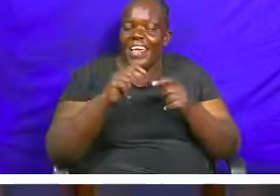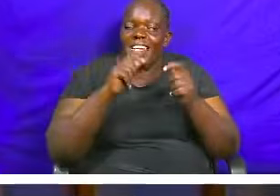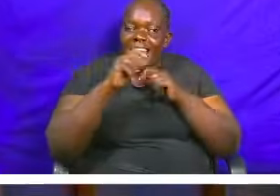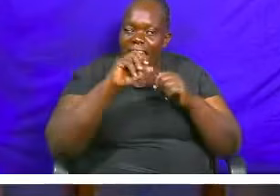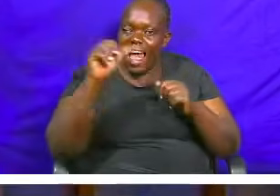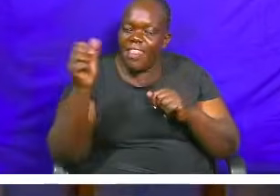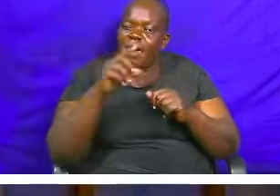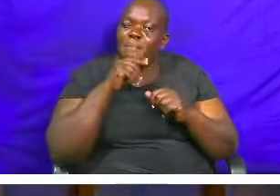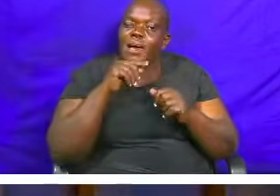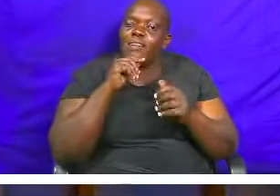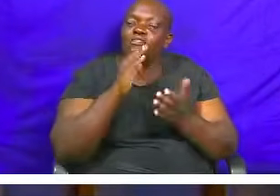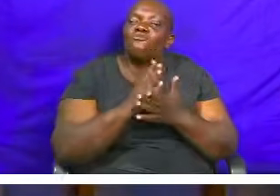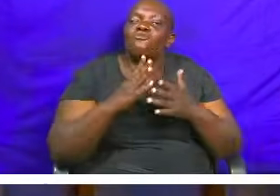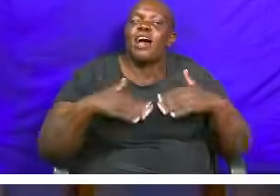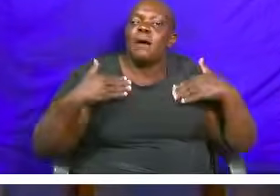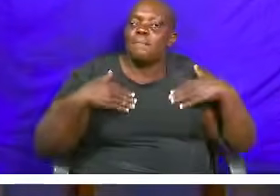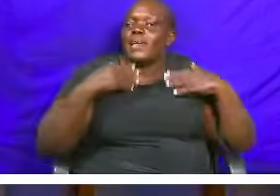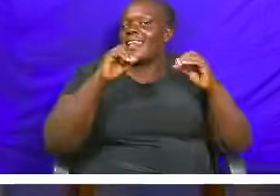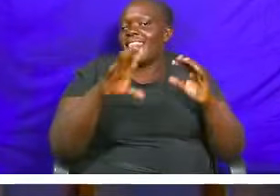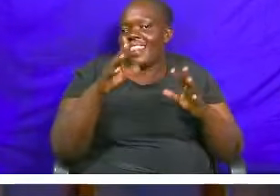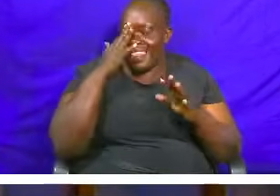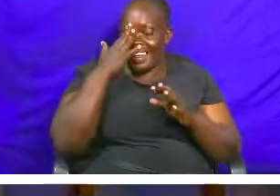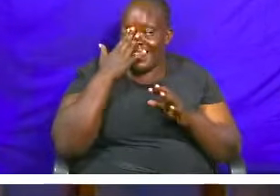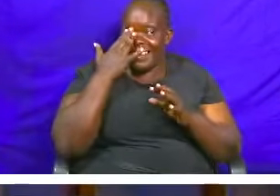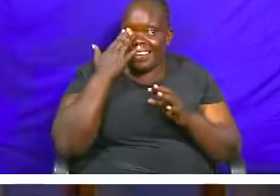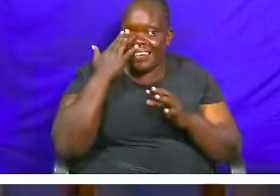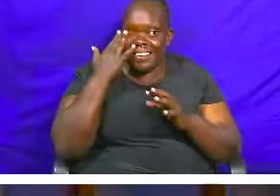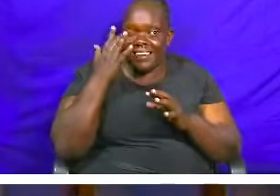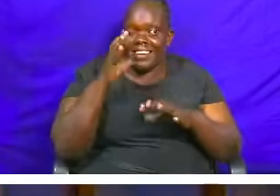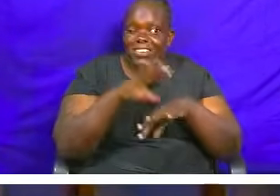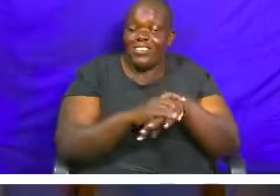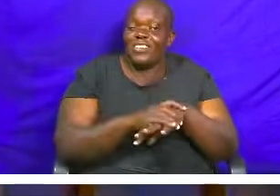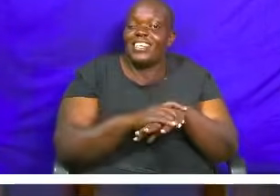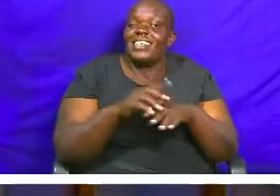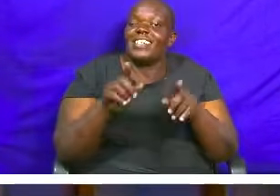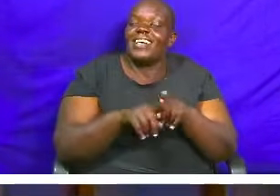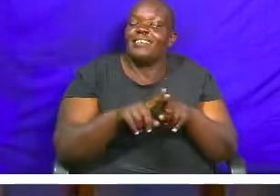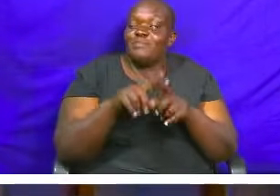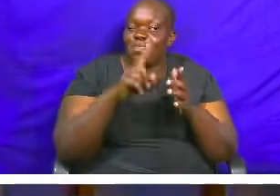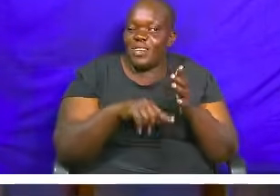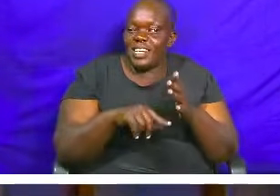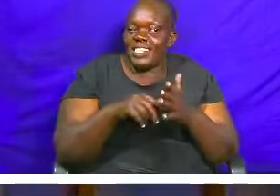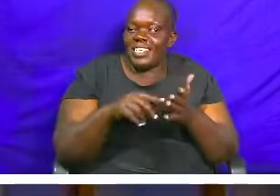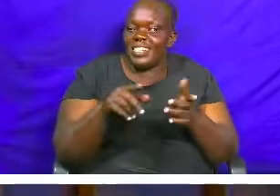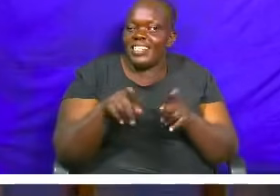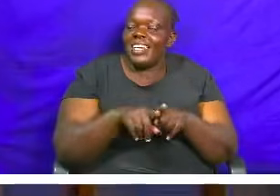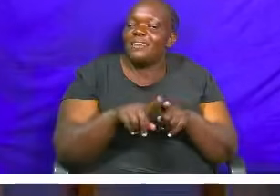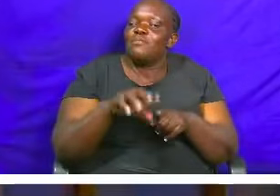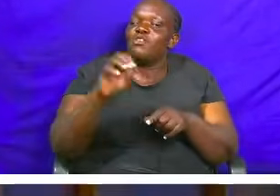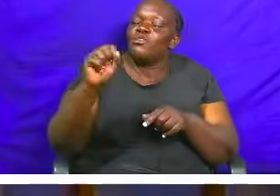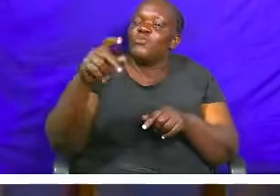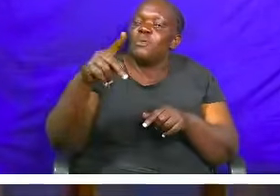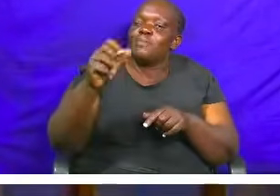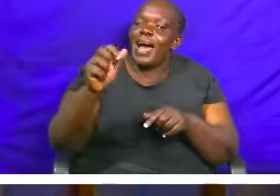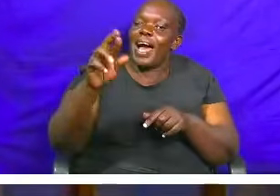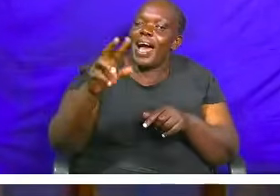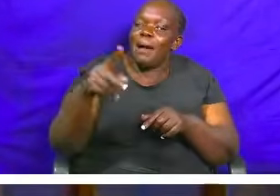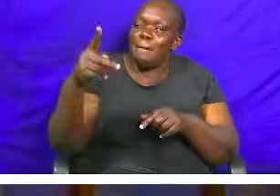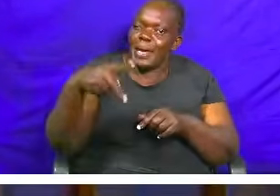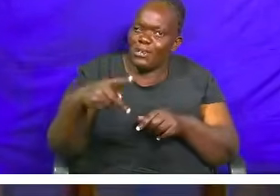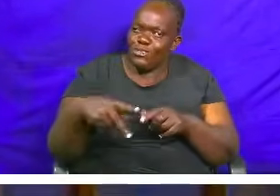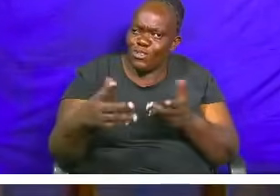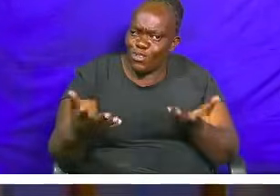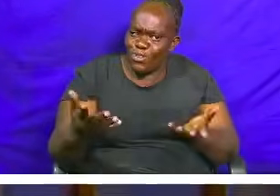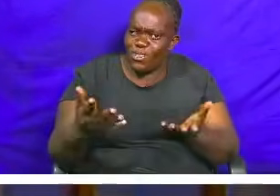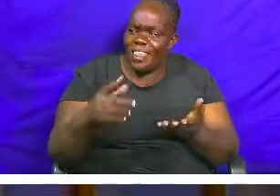gentleman who was not very happy when he saw those breaking news. You caught him off guard, huh? Yeah, because super petrol decreased by 9 shillings and 37